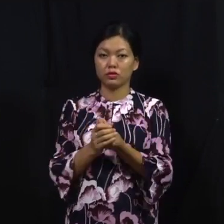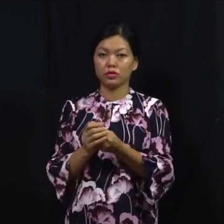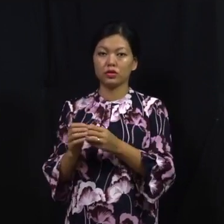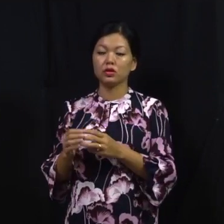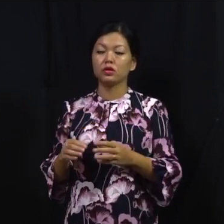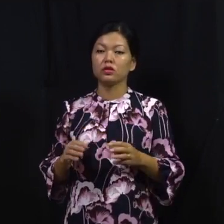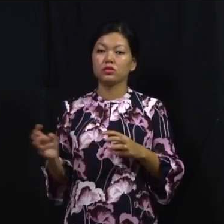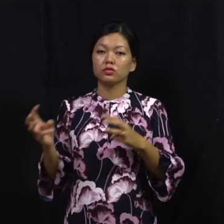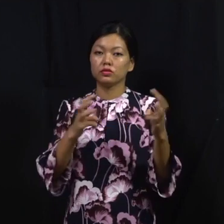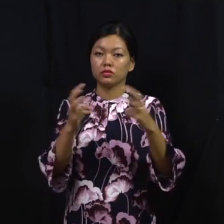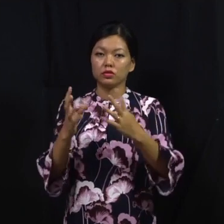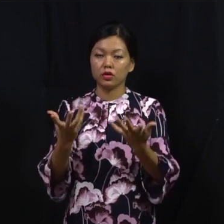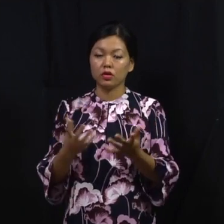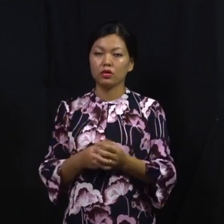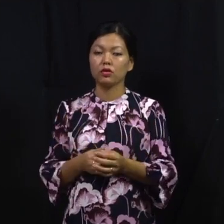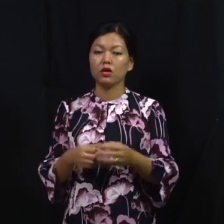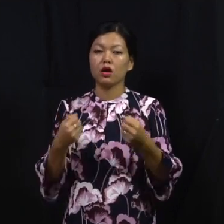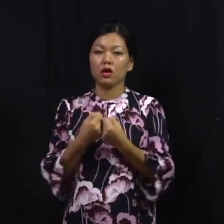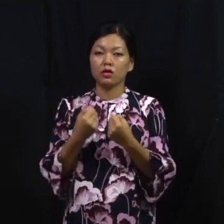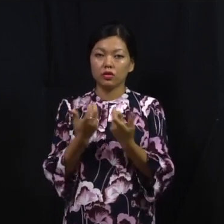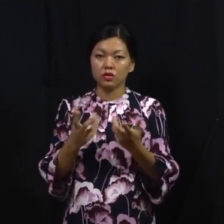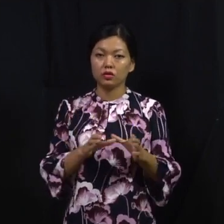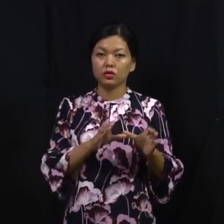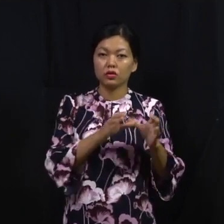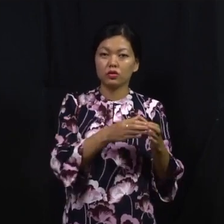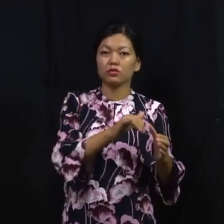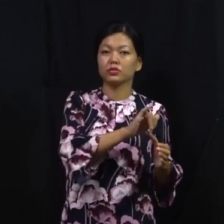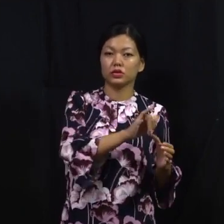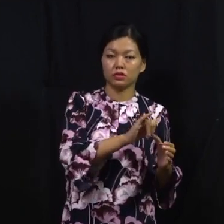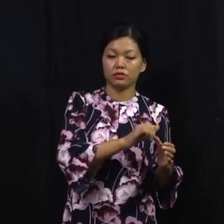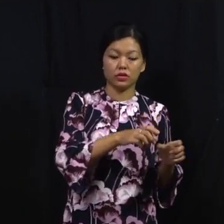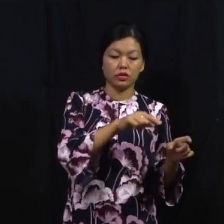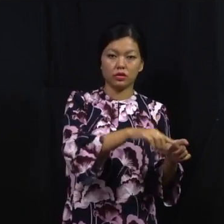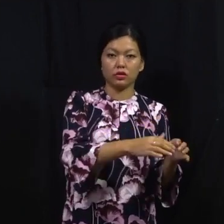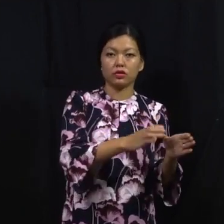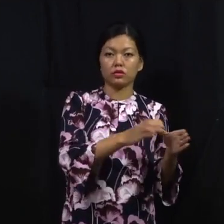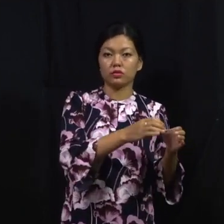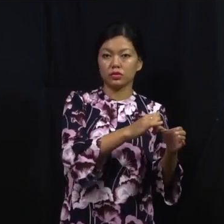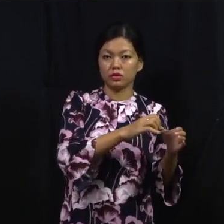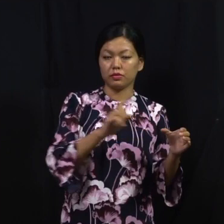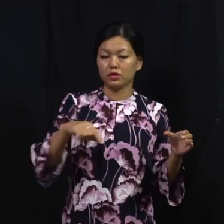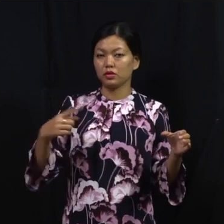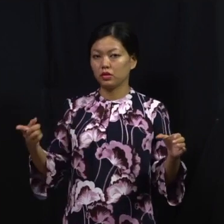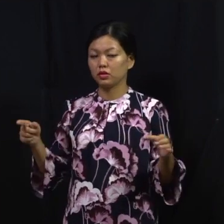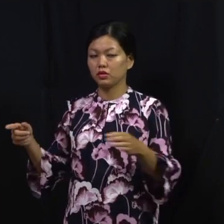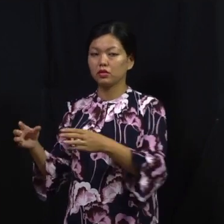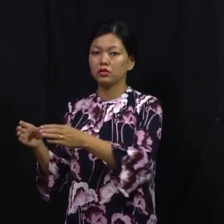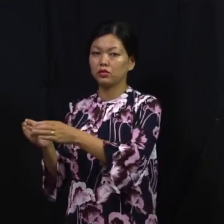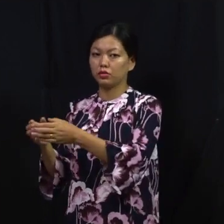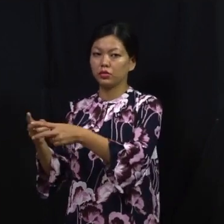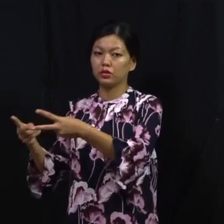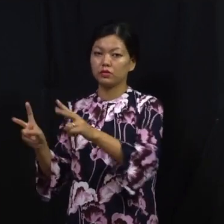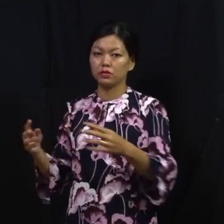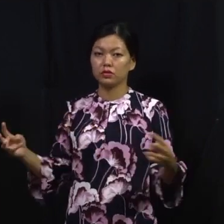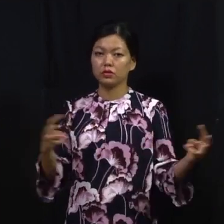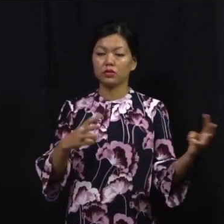shared or conquest territory or shared the defeat together, okay, emerged glorious in their respective war, have